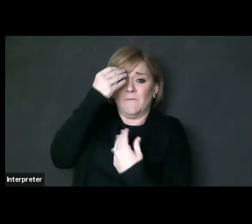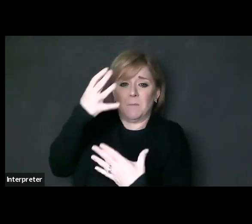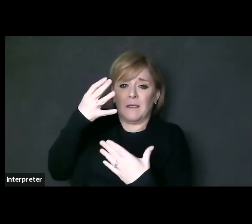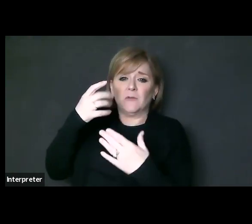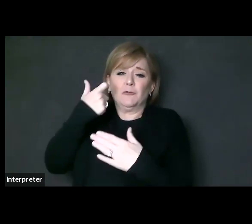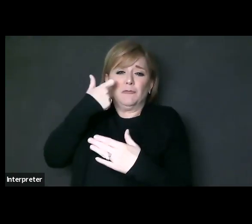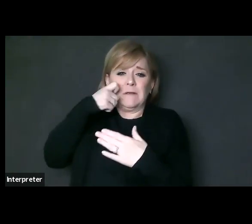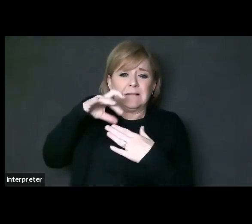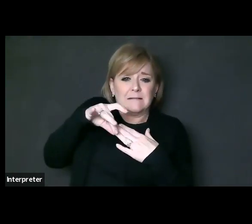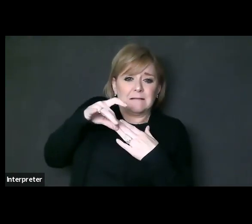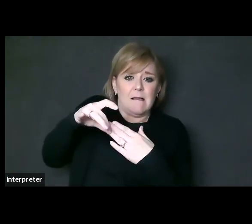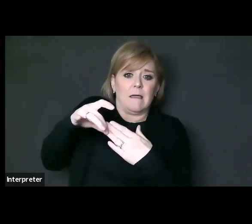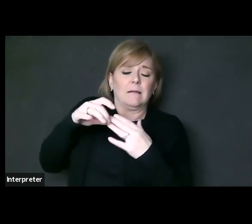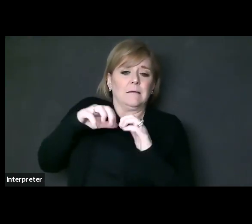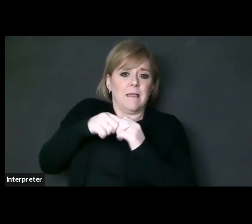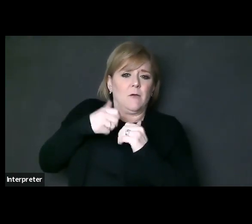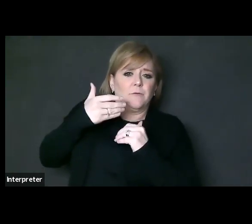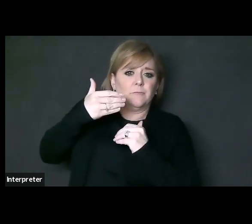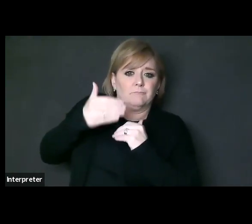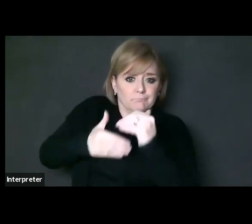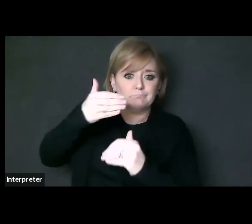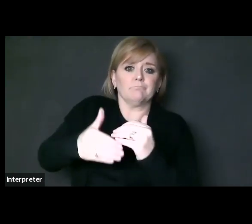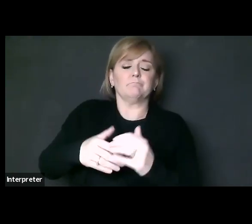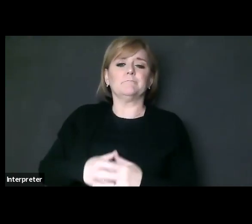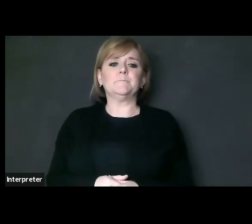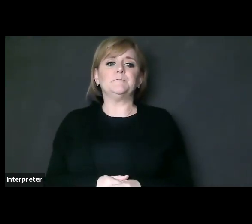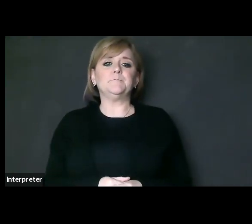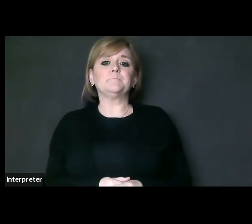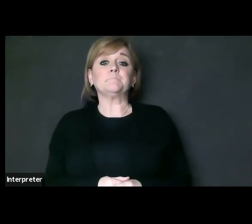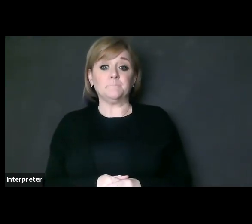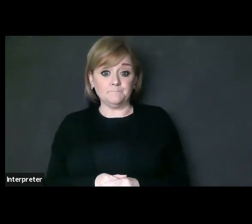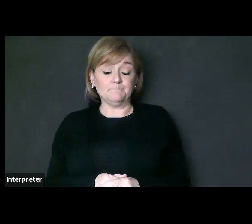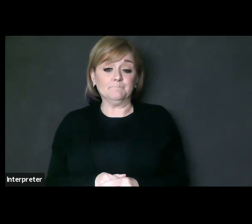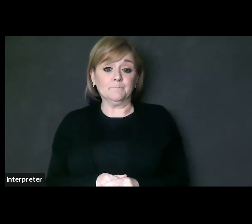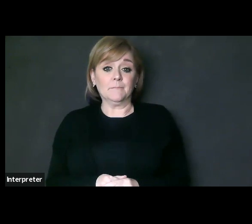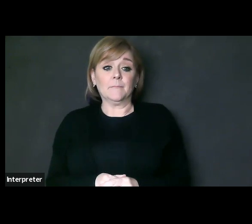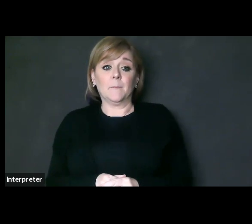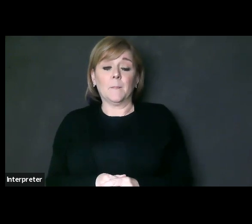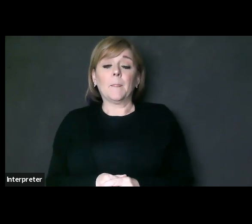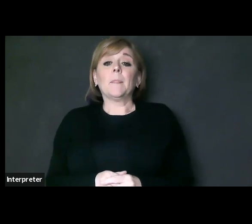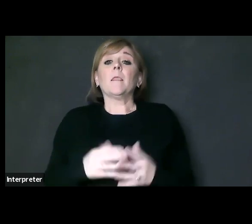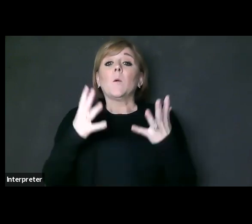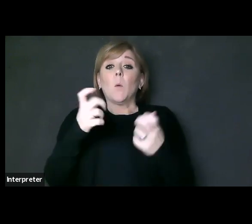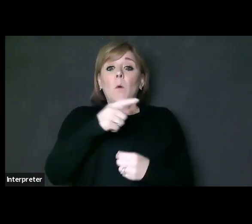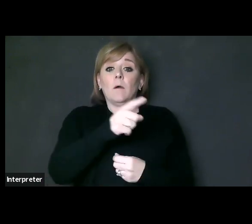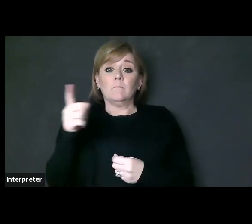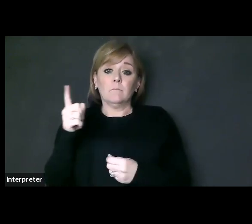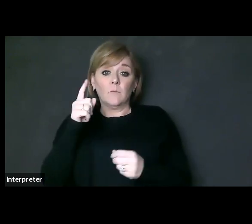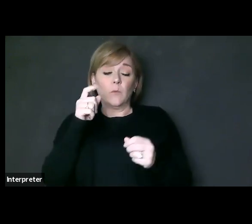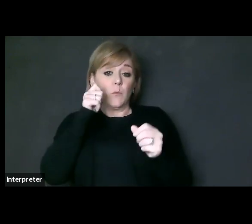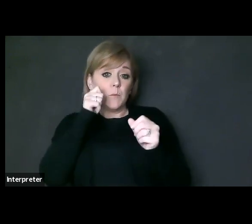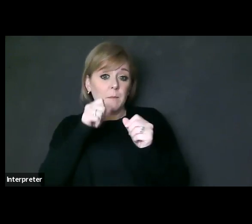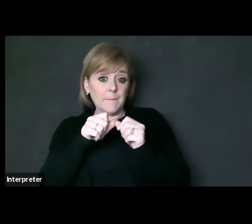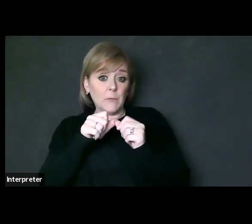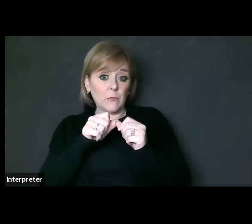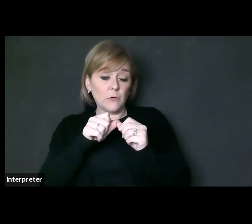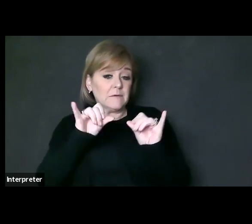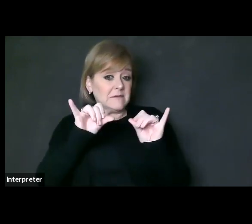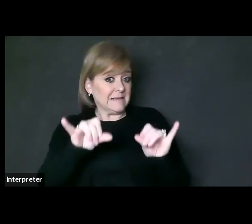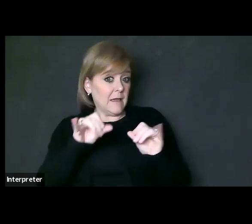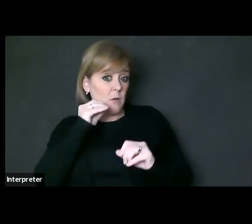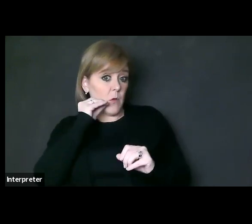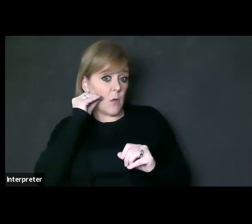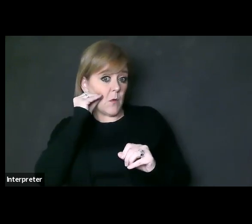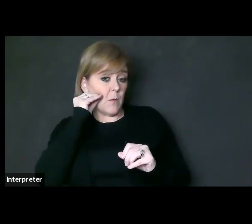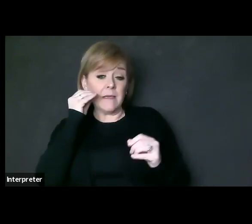continue to move forward with this outbreak. With this in mind, we want the public to continue to stay at home. This is